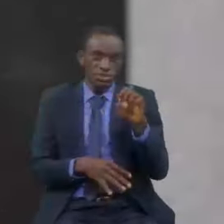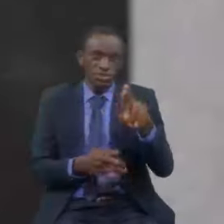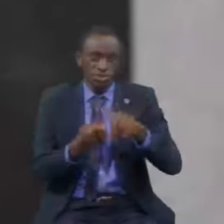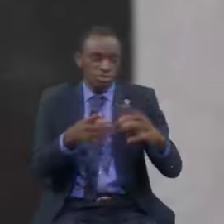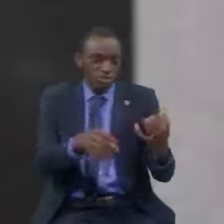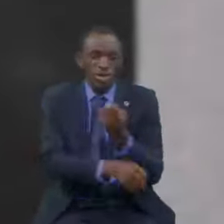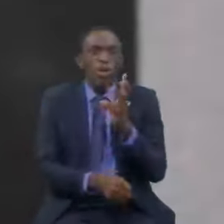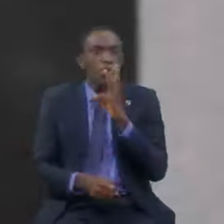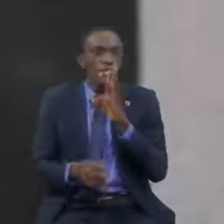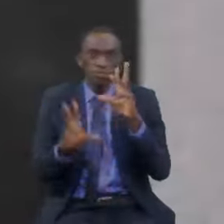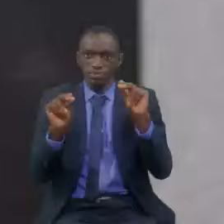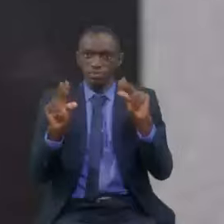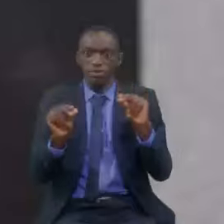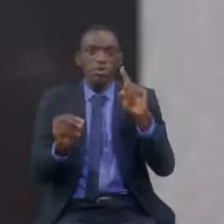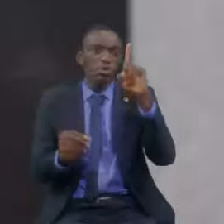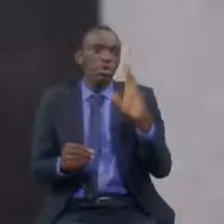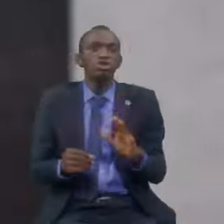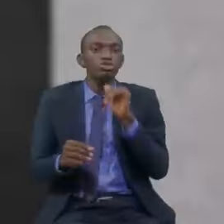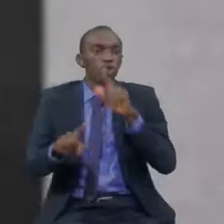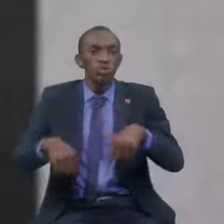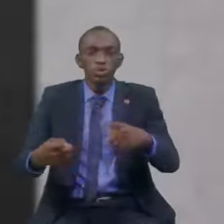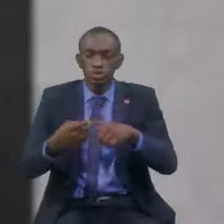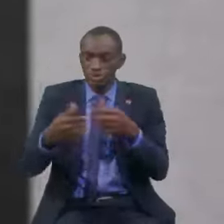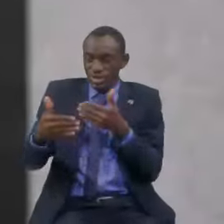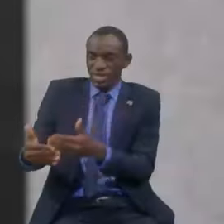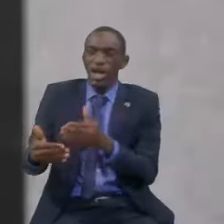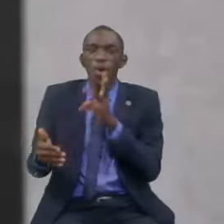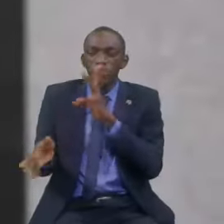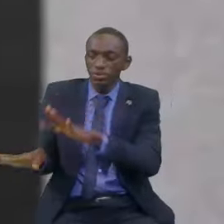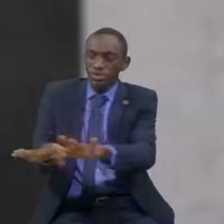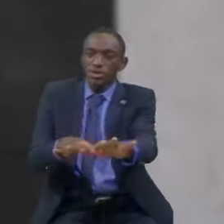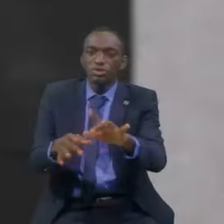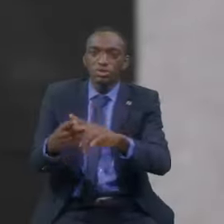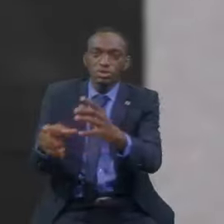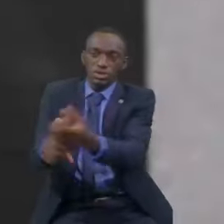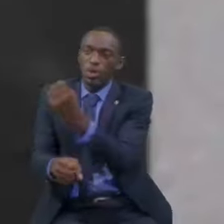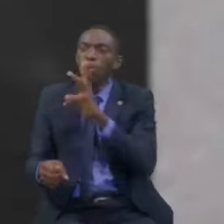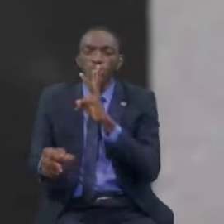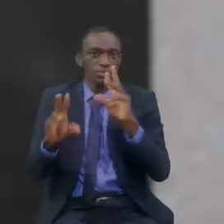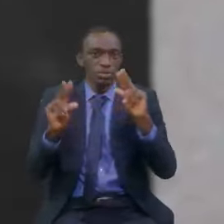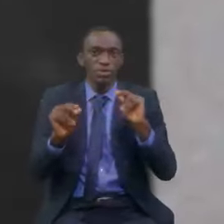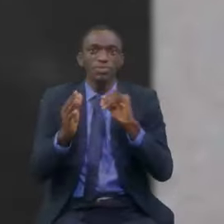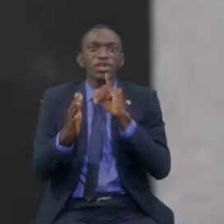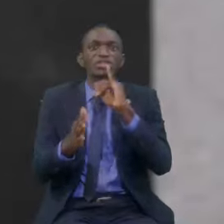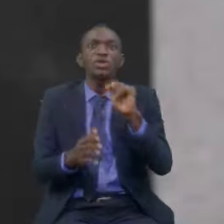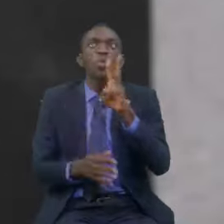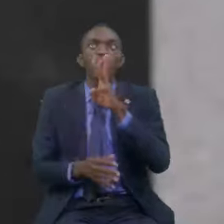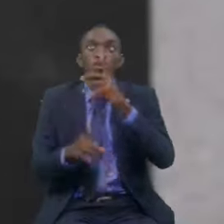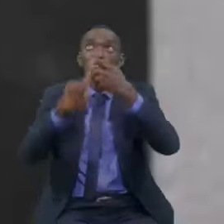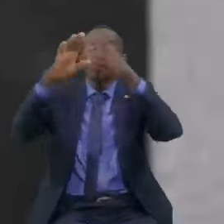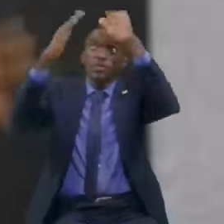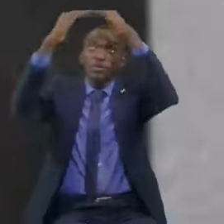take water, the water of heaven. How glorious it is tonight that